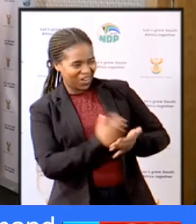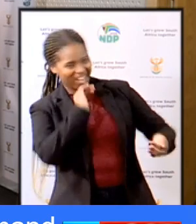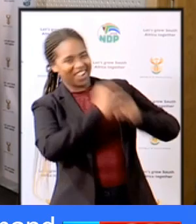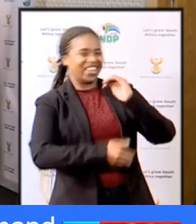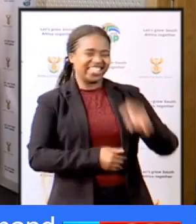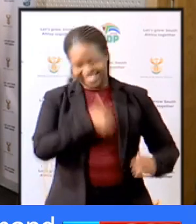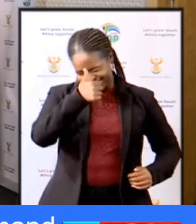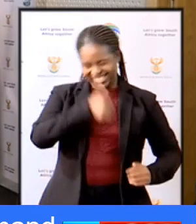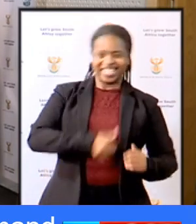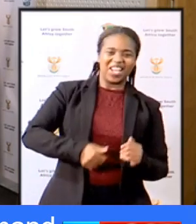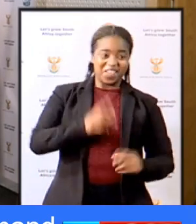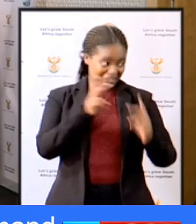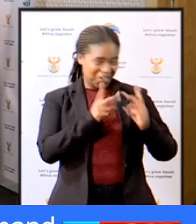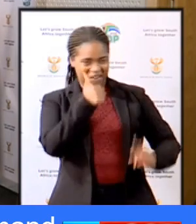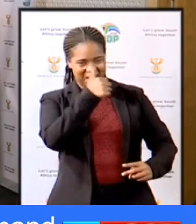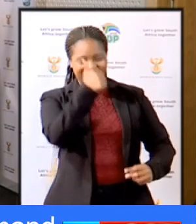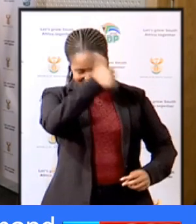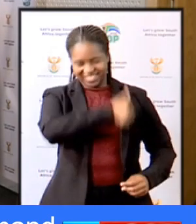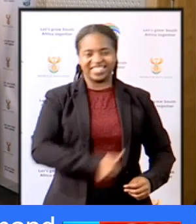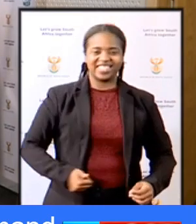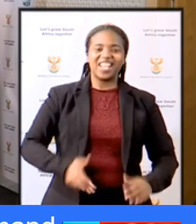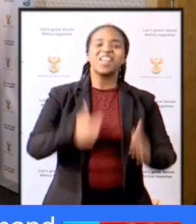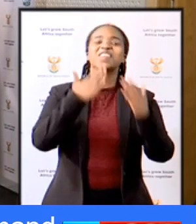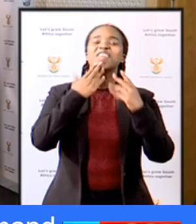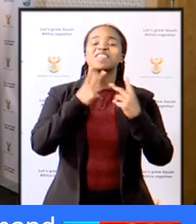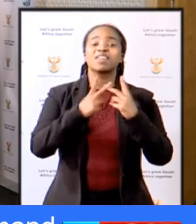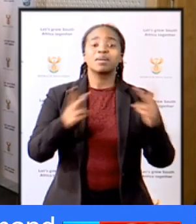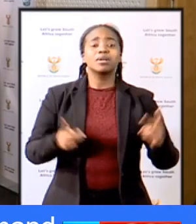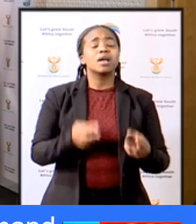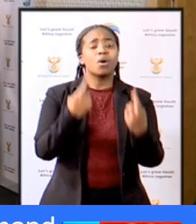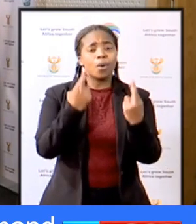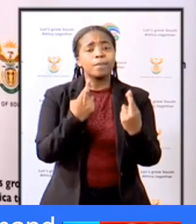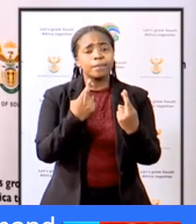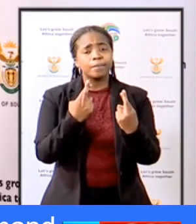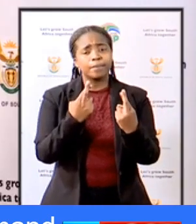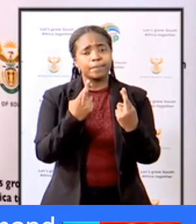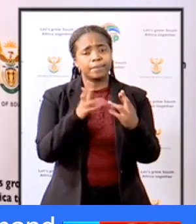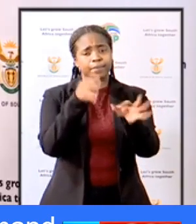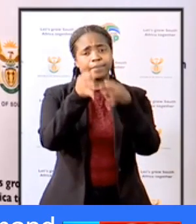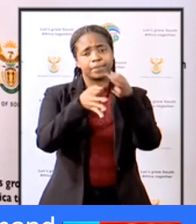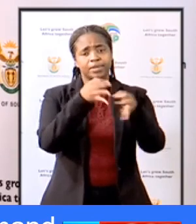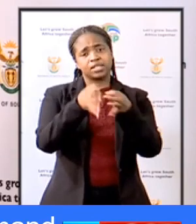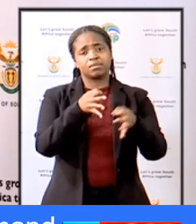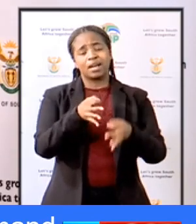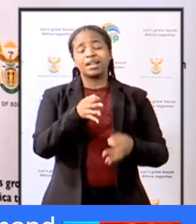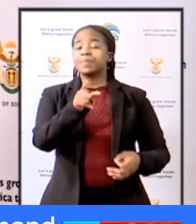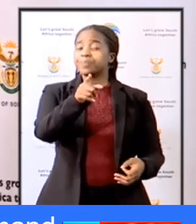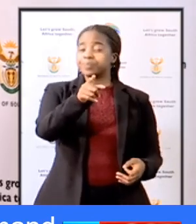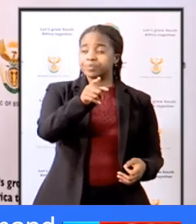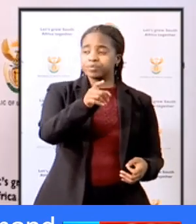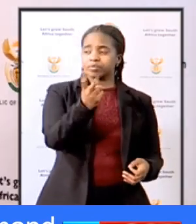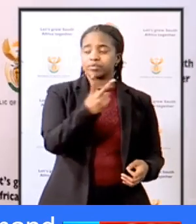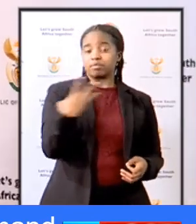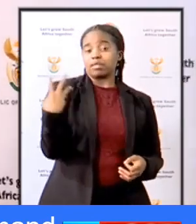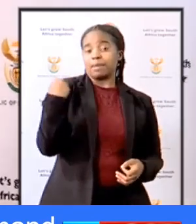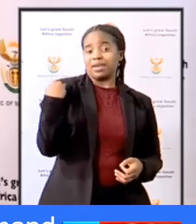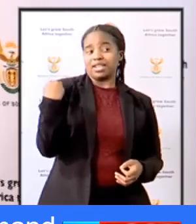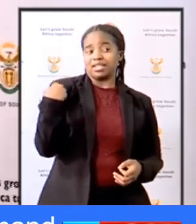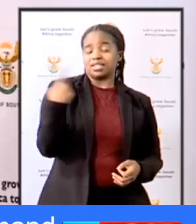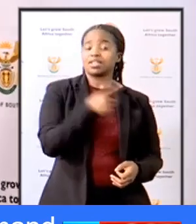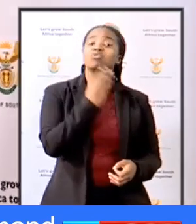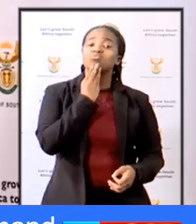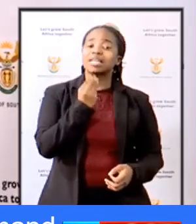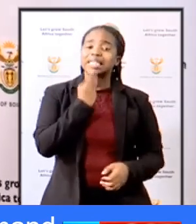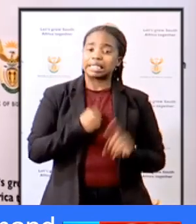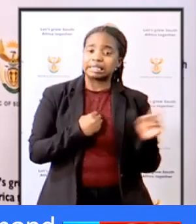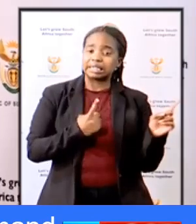No, you are covered. Very well. Very well. Thank you very much. I hope that explains. In fact, by the way, the Minister of Trade and